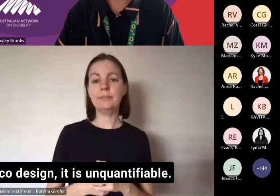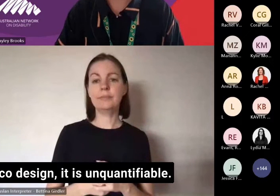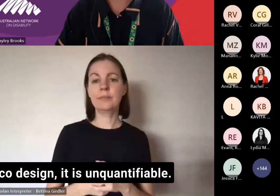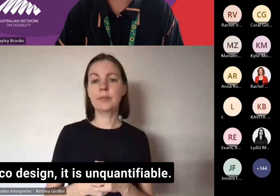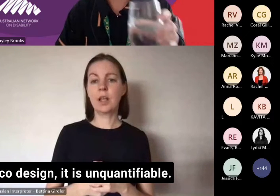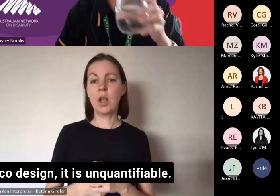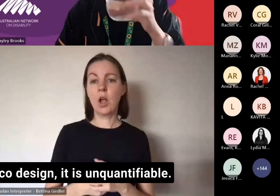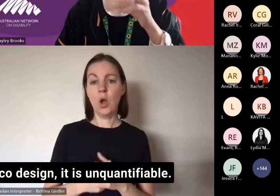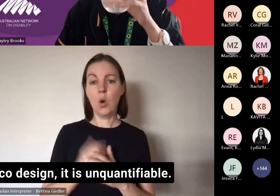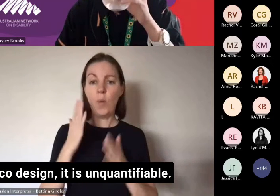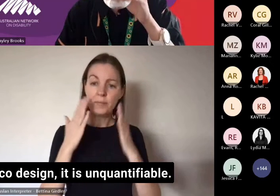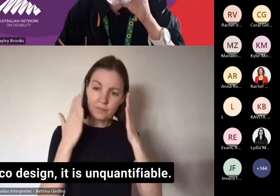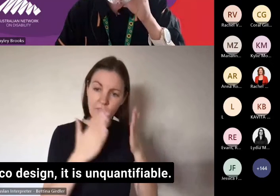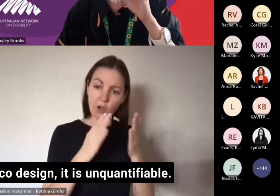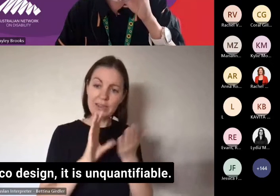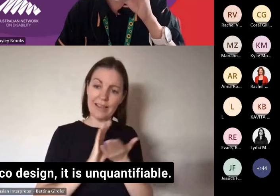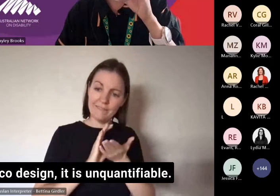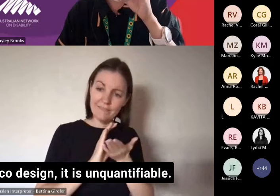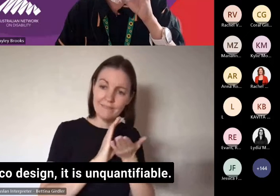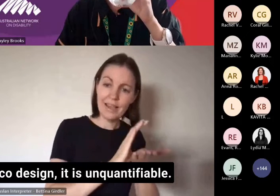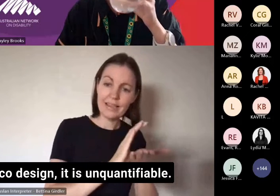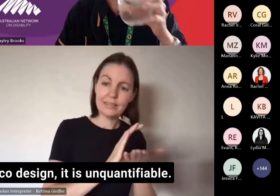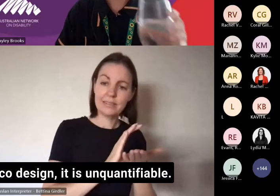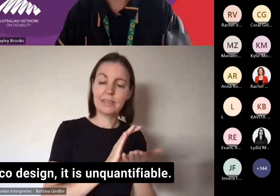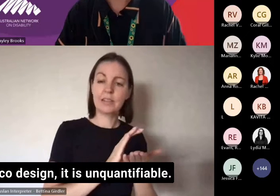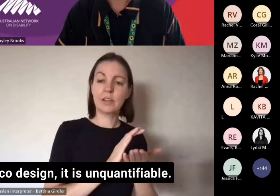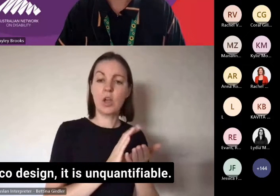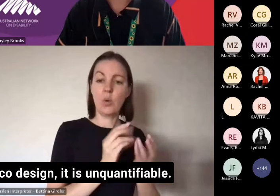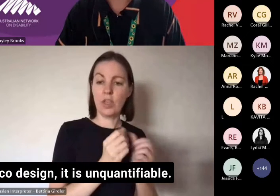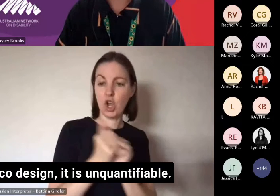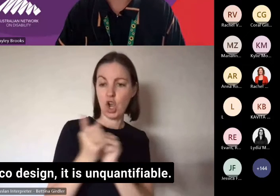into user experience co-design,